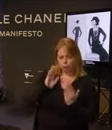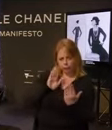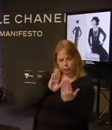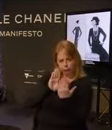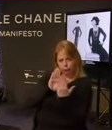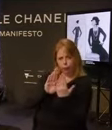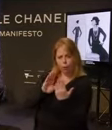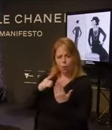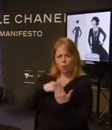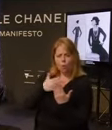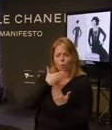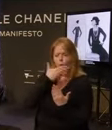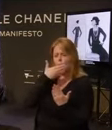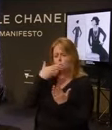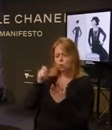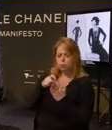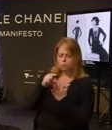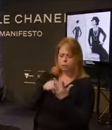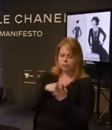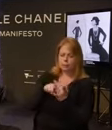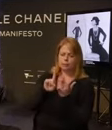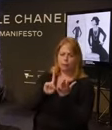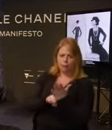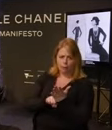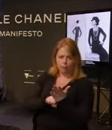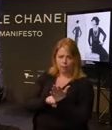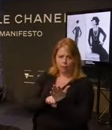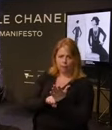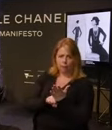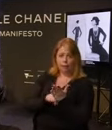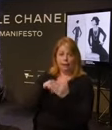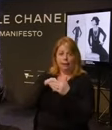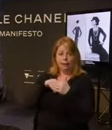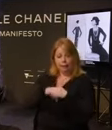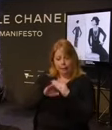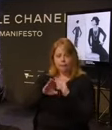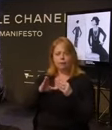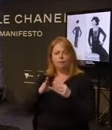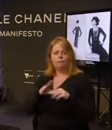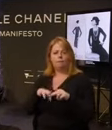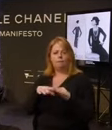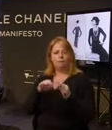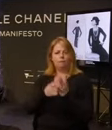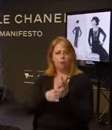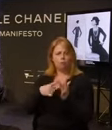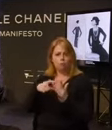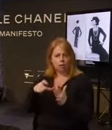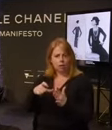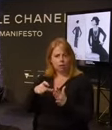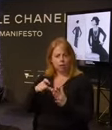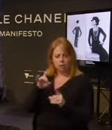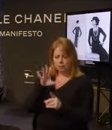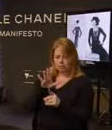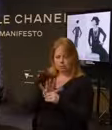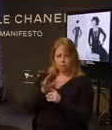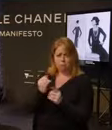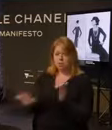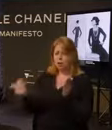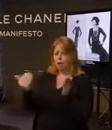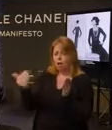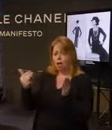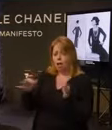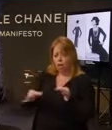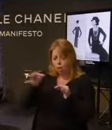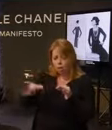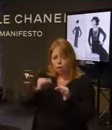most beautiful detail in the self fabric. You know, they didn't have to be overly embellished with